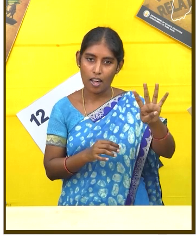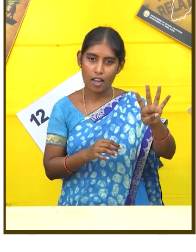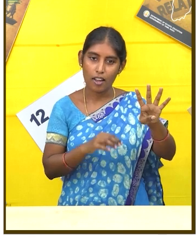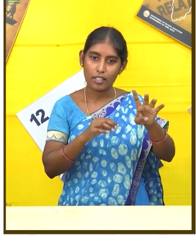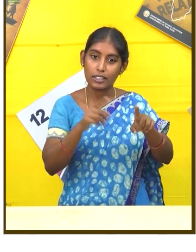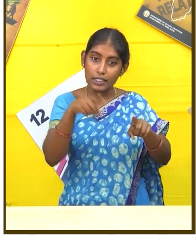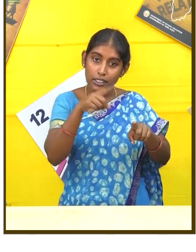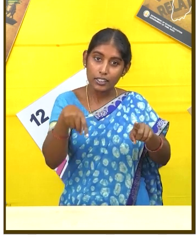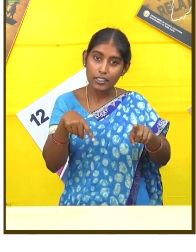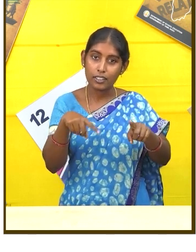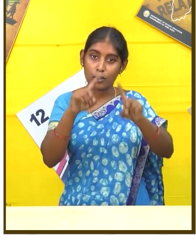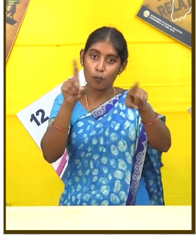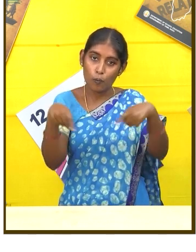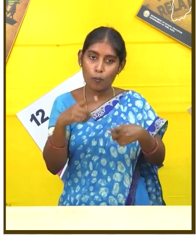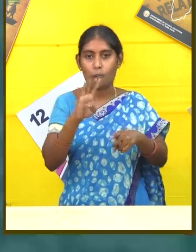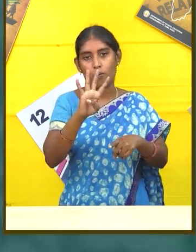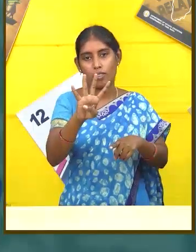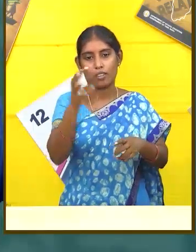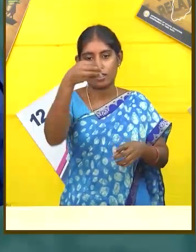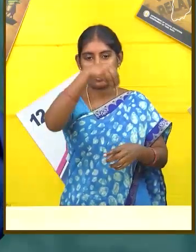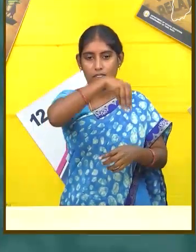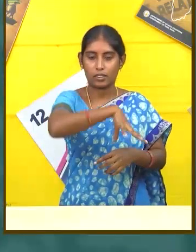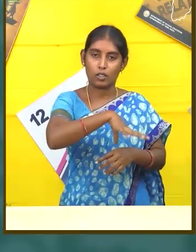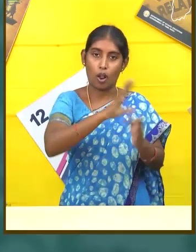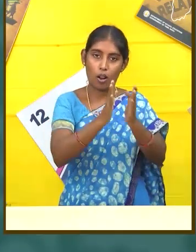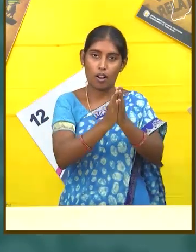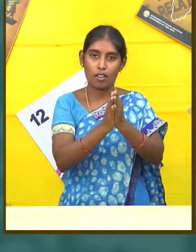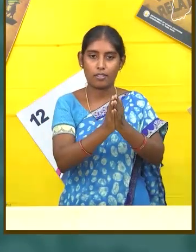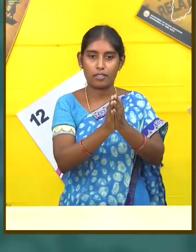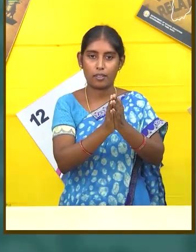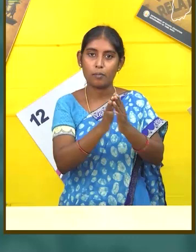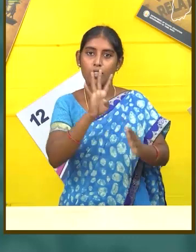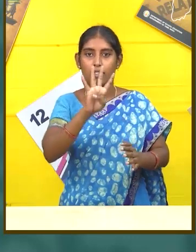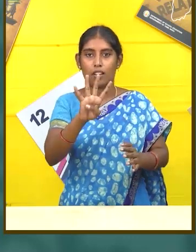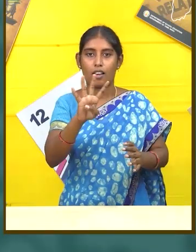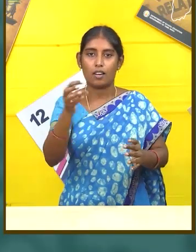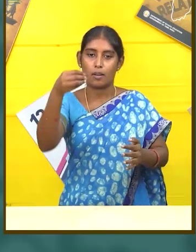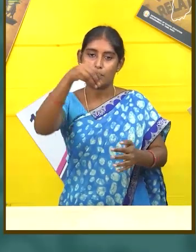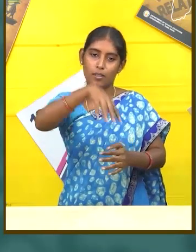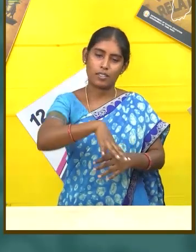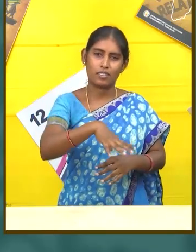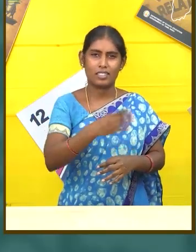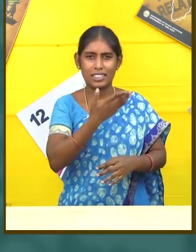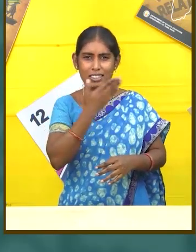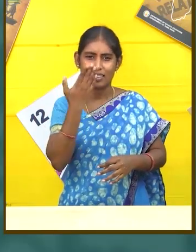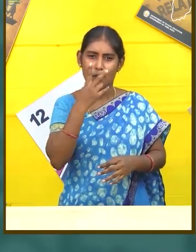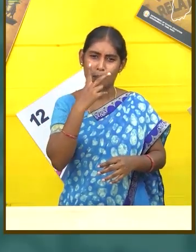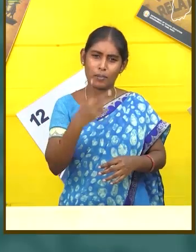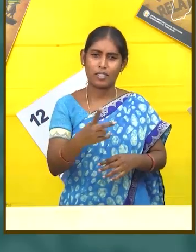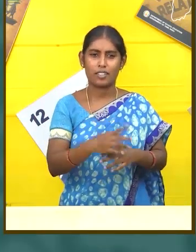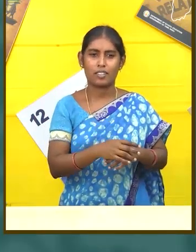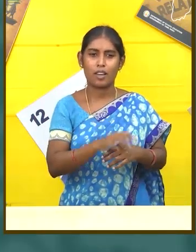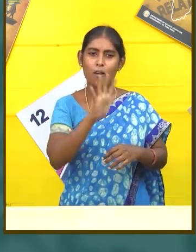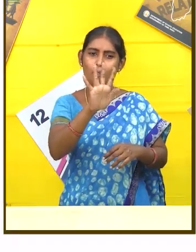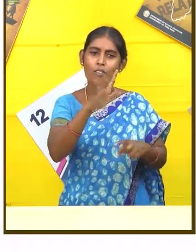that you have to write, implies. So fourth equation is multiplied by 4. What would happen after multiplying?